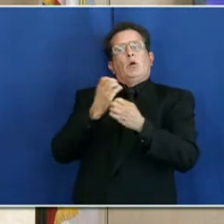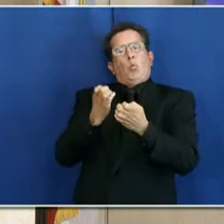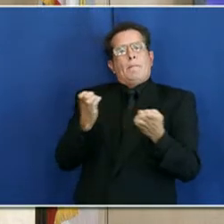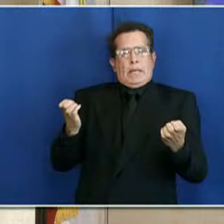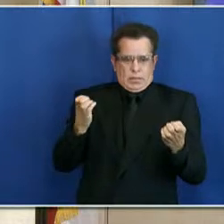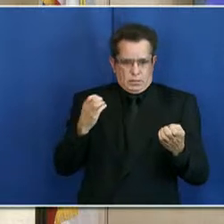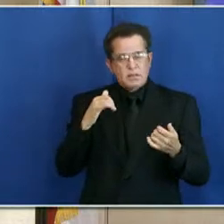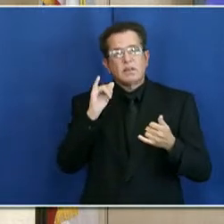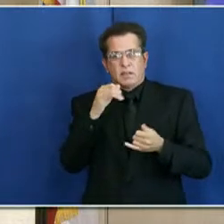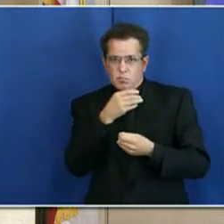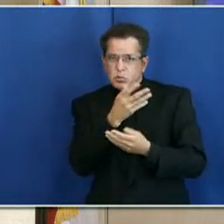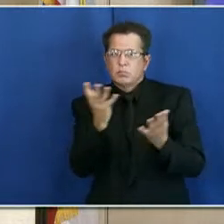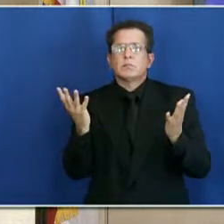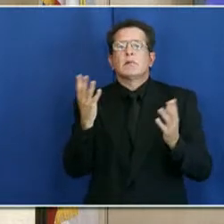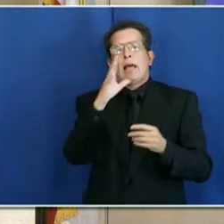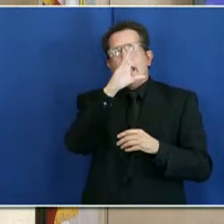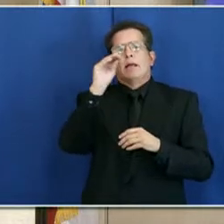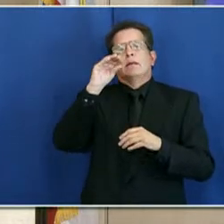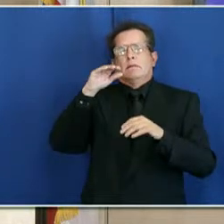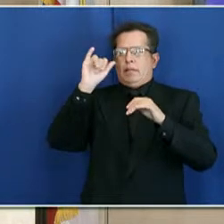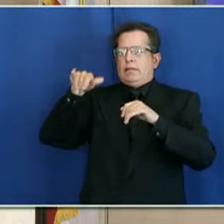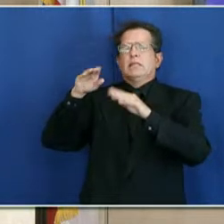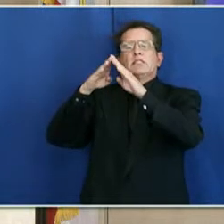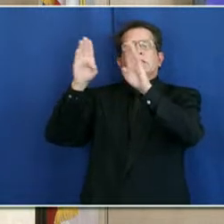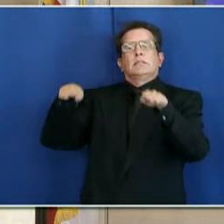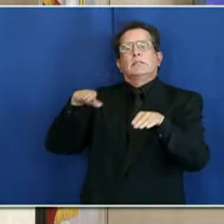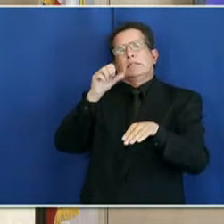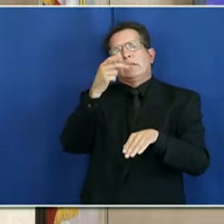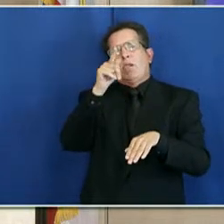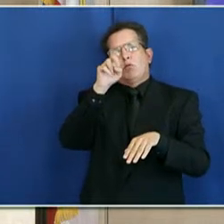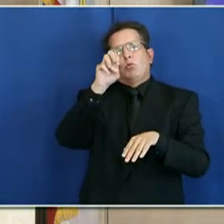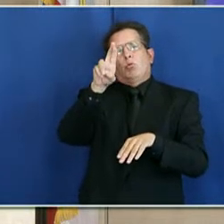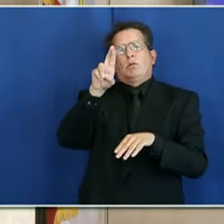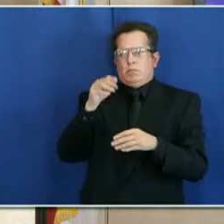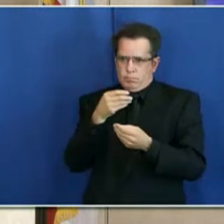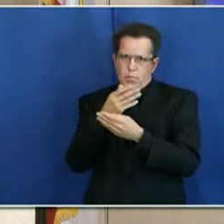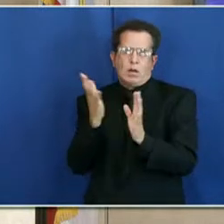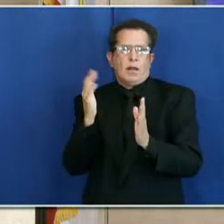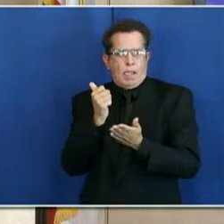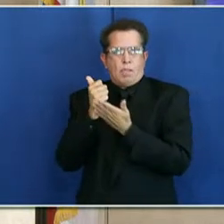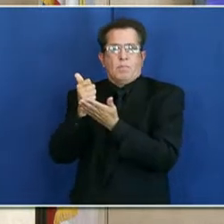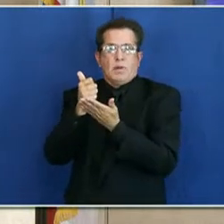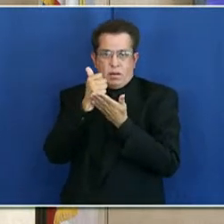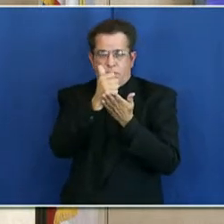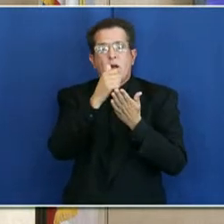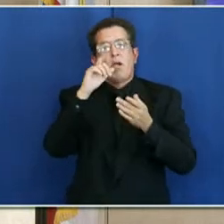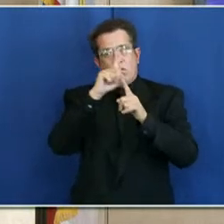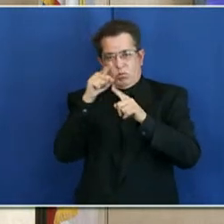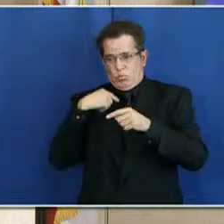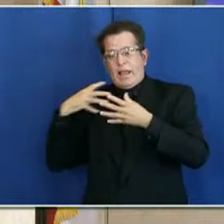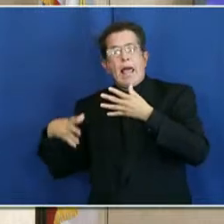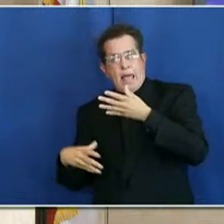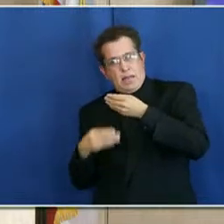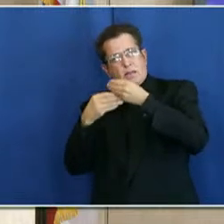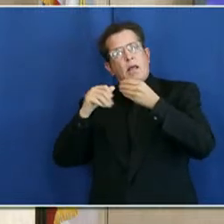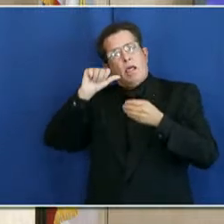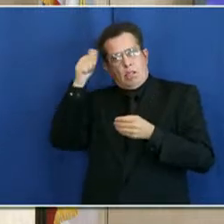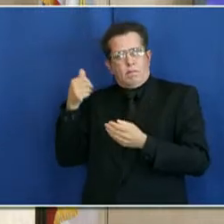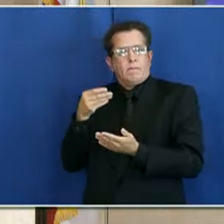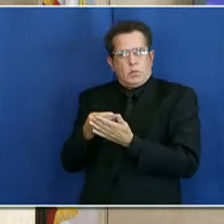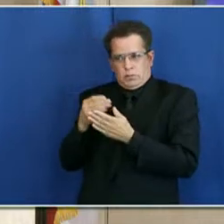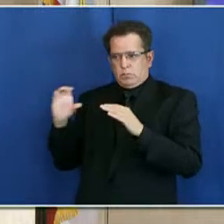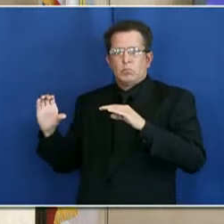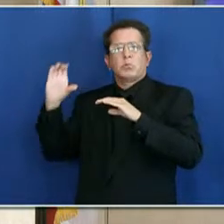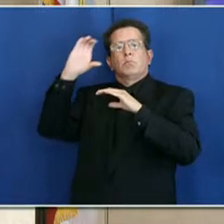and shelter, among other uses. But we supplemented the budget additional resources to help